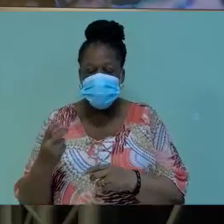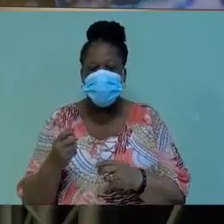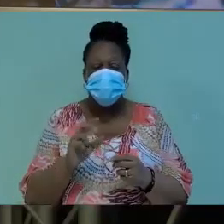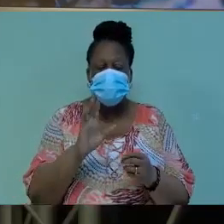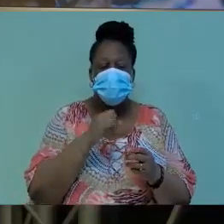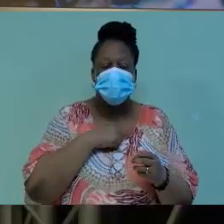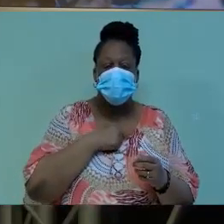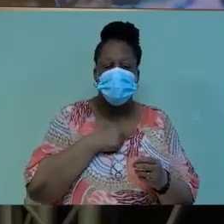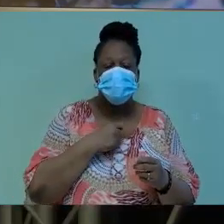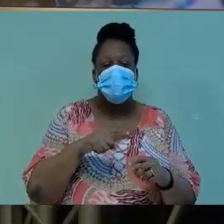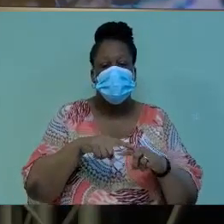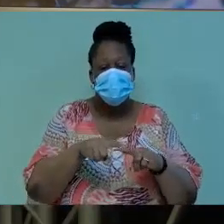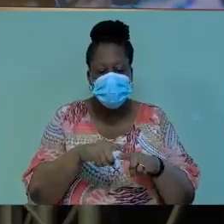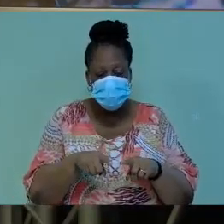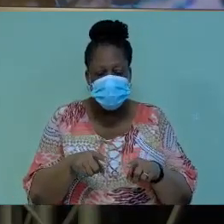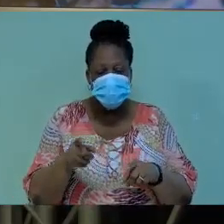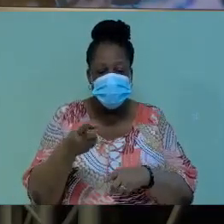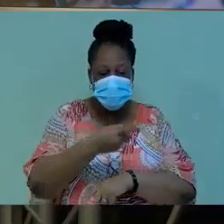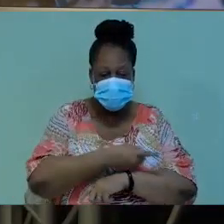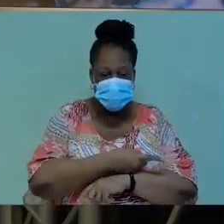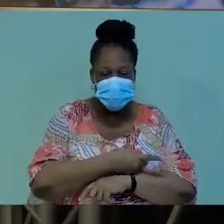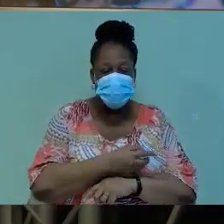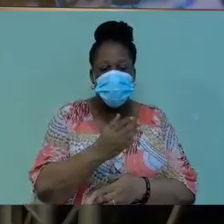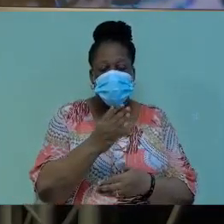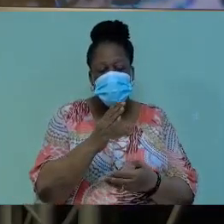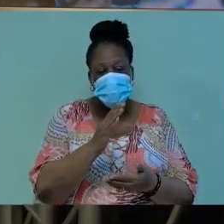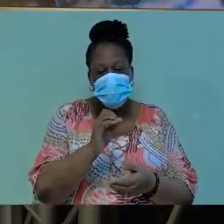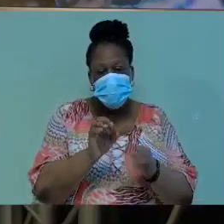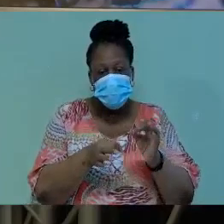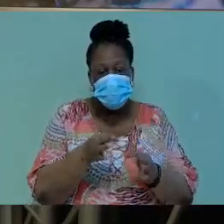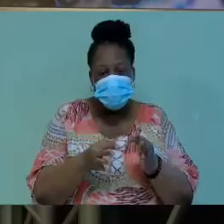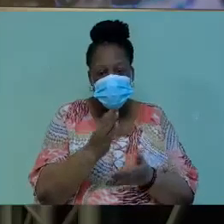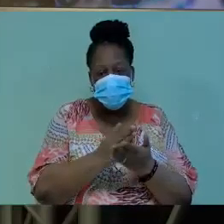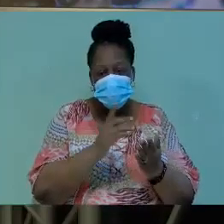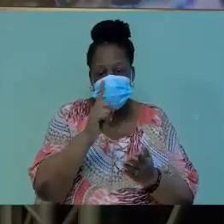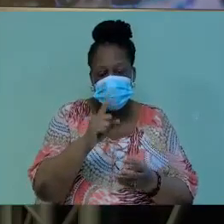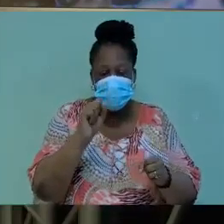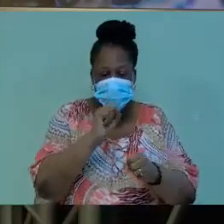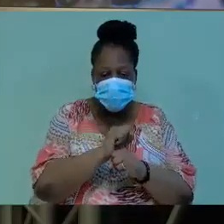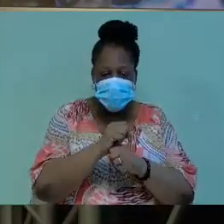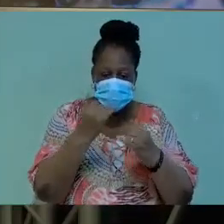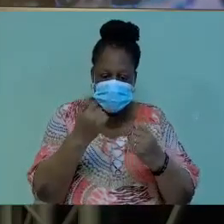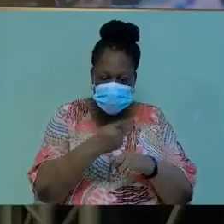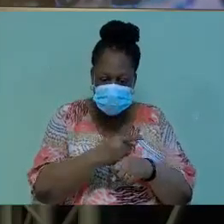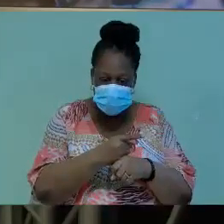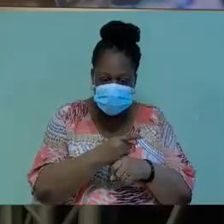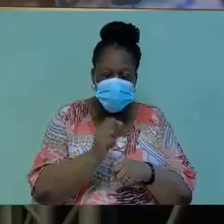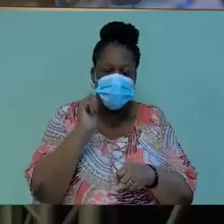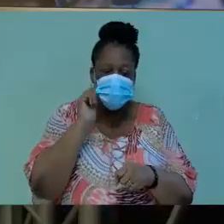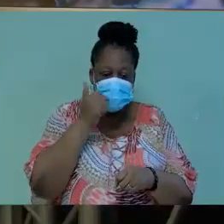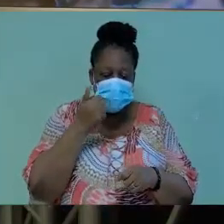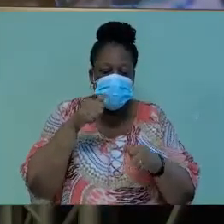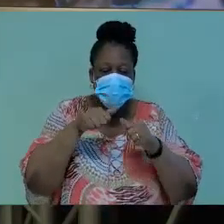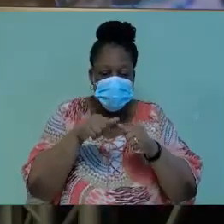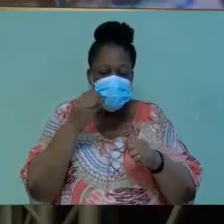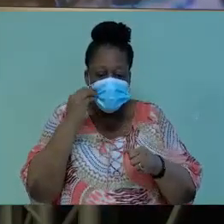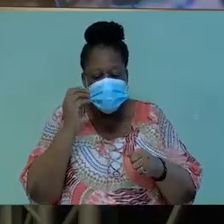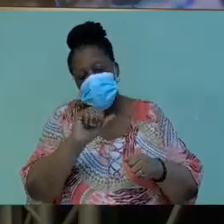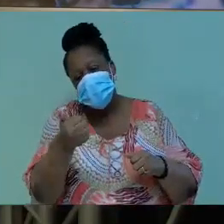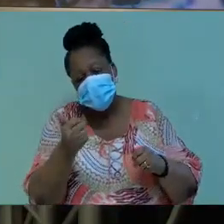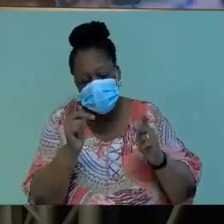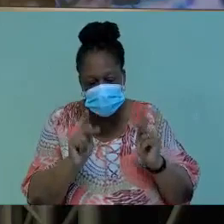and alternate business days. In addition, members of staff have been provided with the necessary tools and